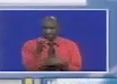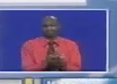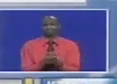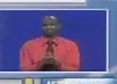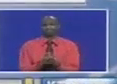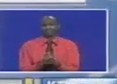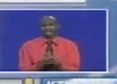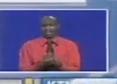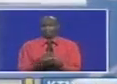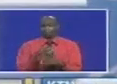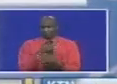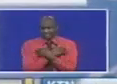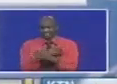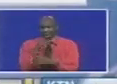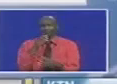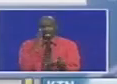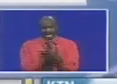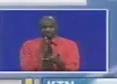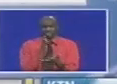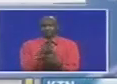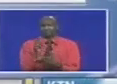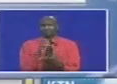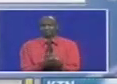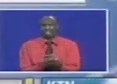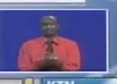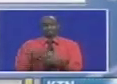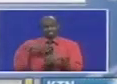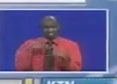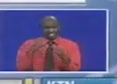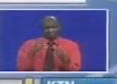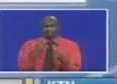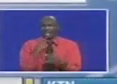and partners have actually helped us reach out to about